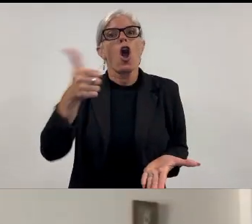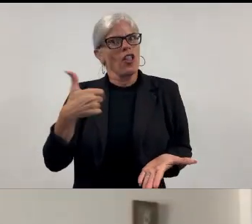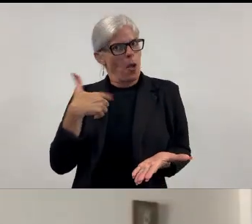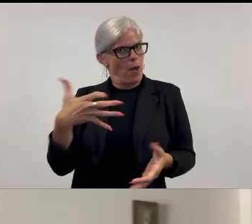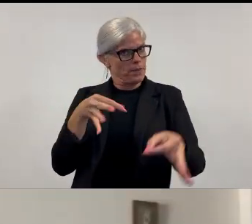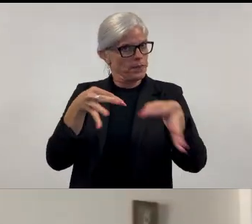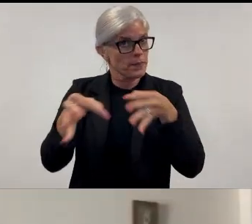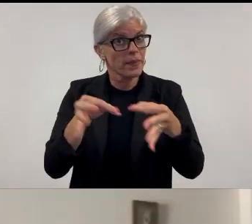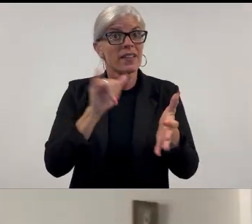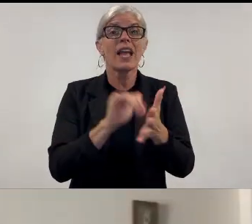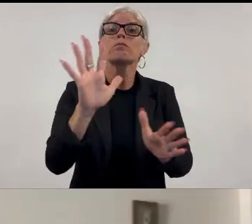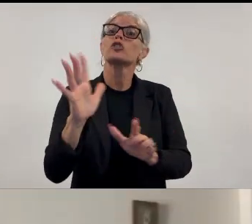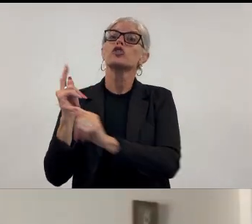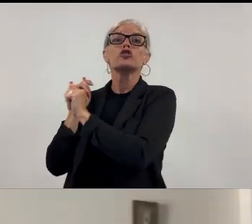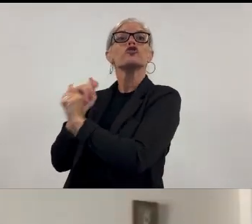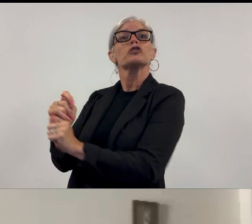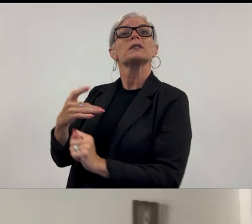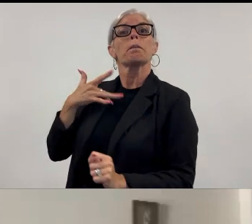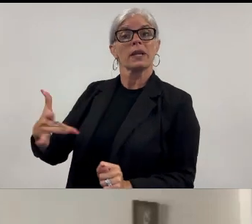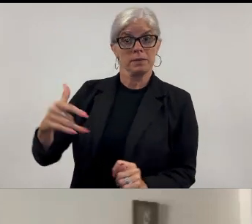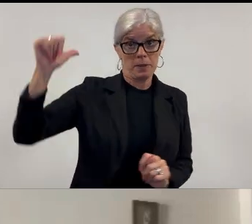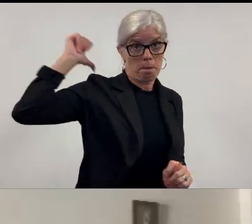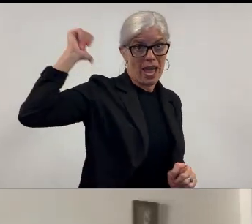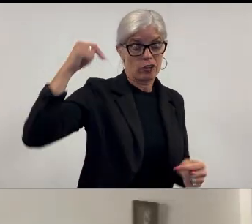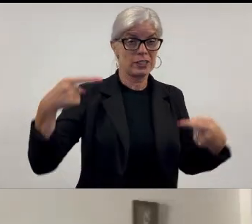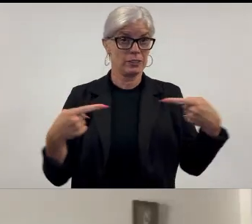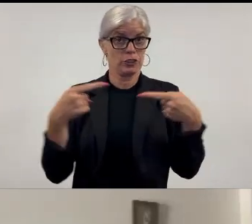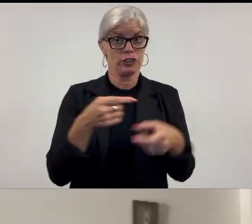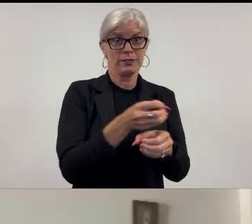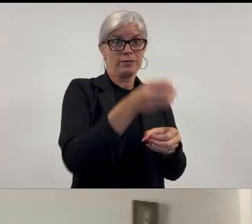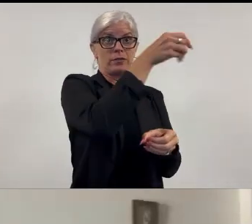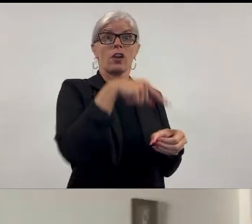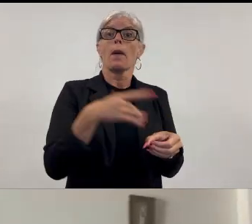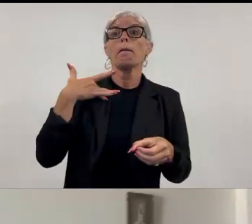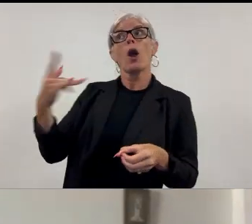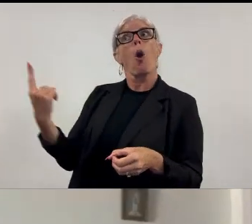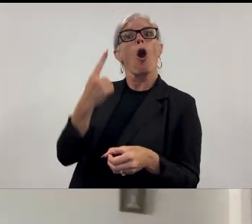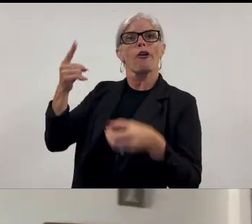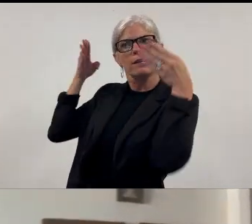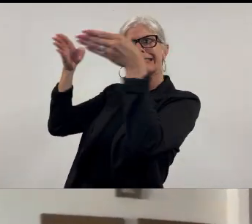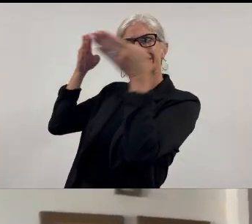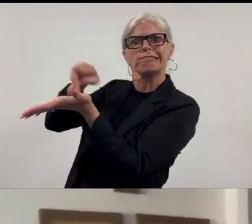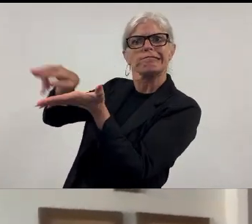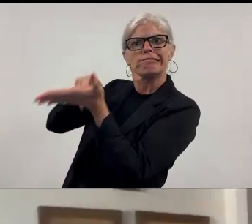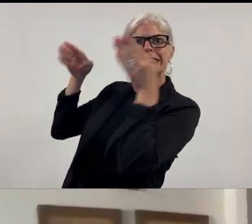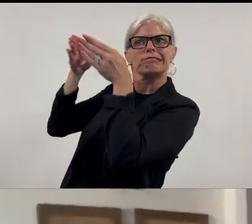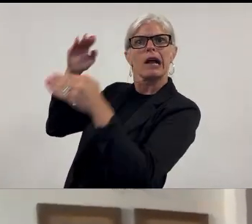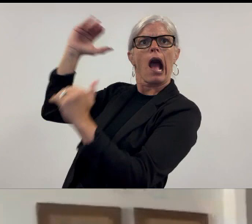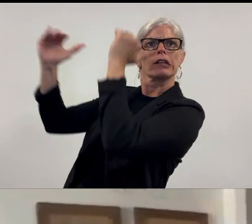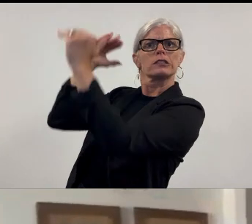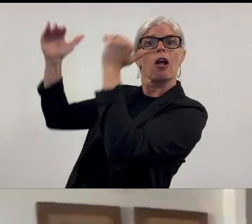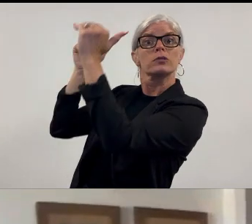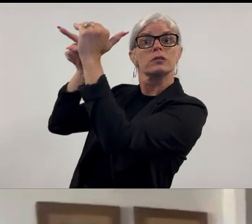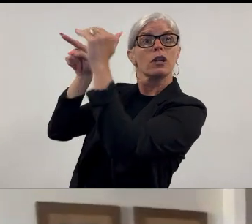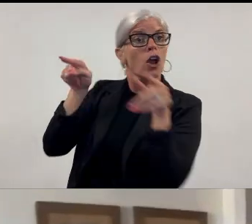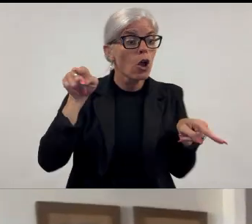models system of care are focused on adults. Thus, research